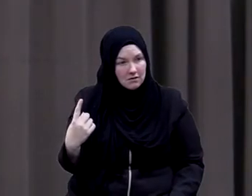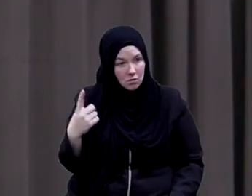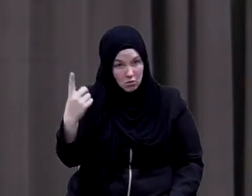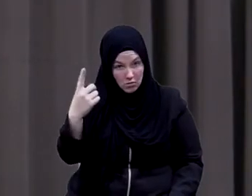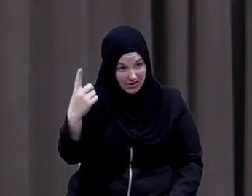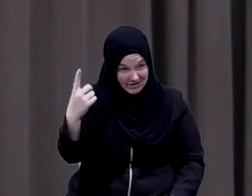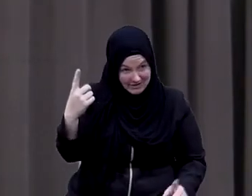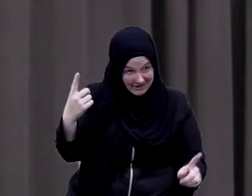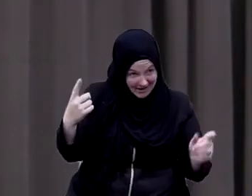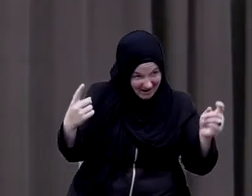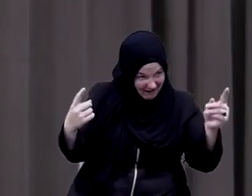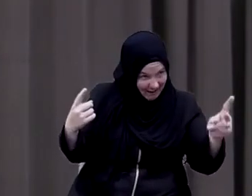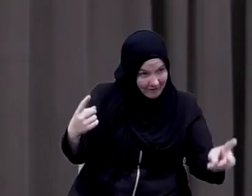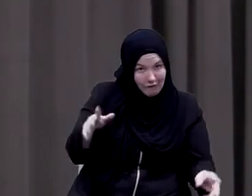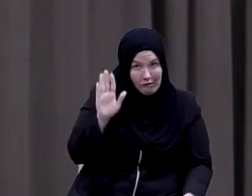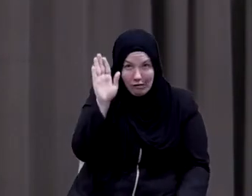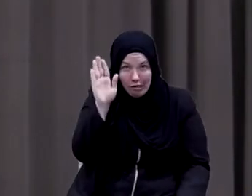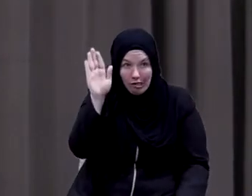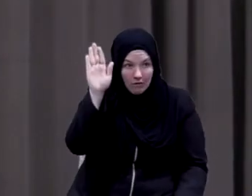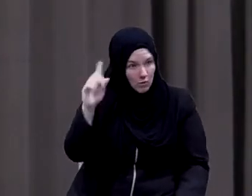One and a half?